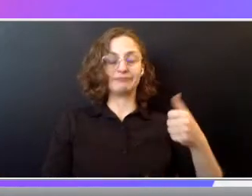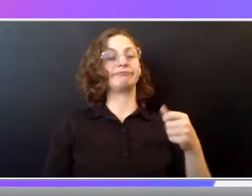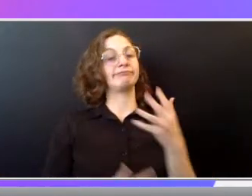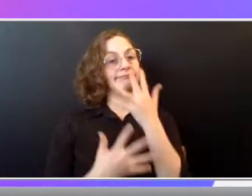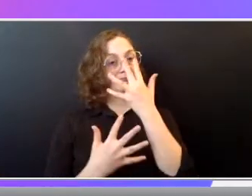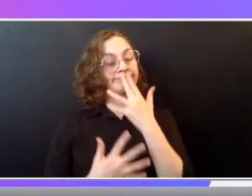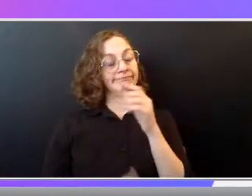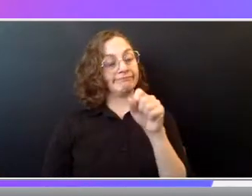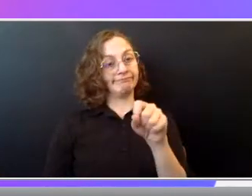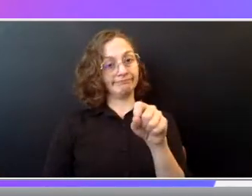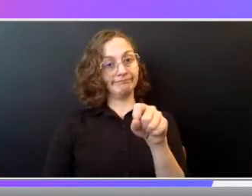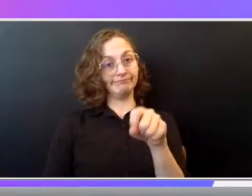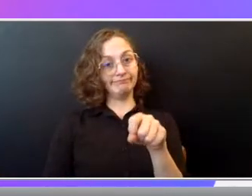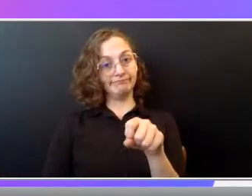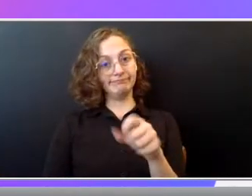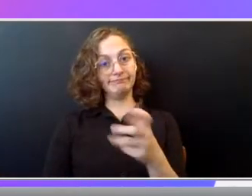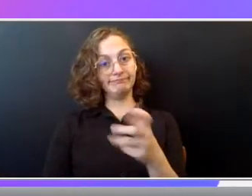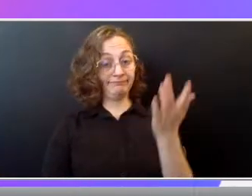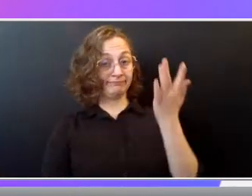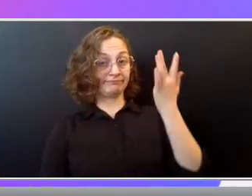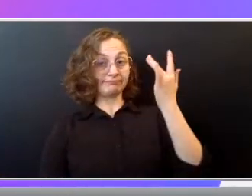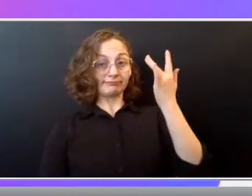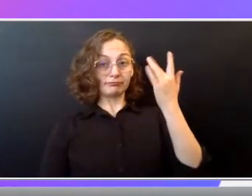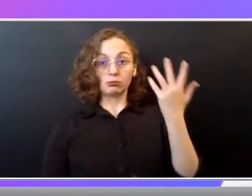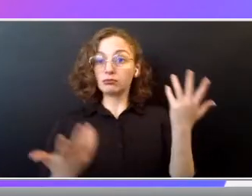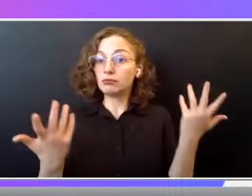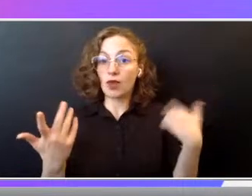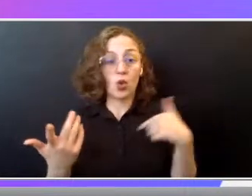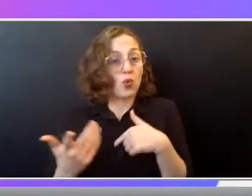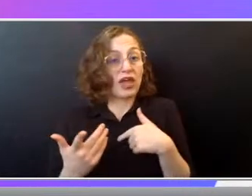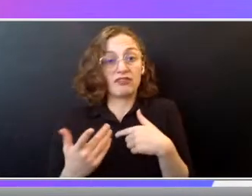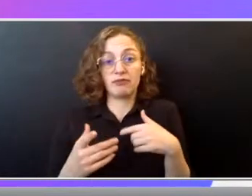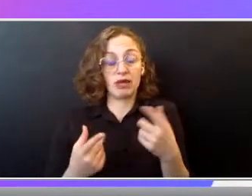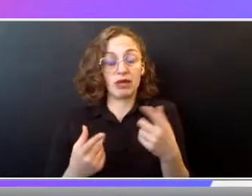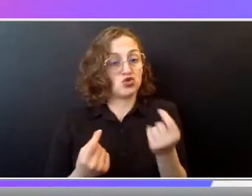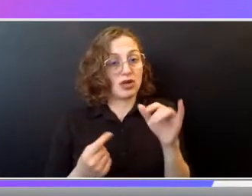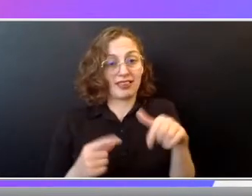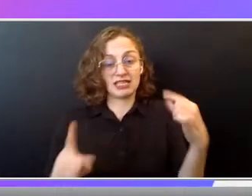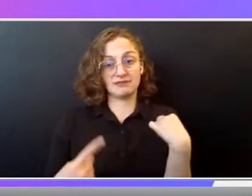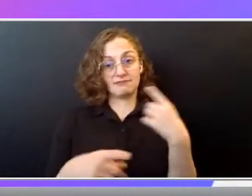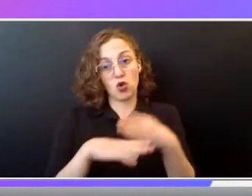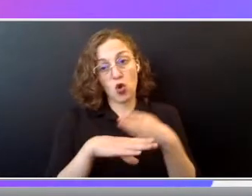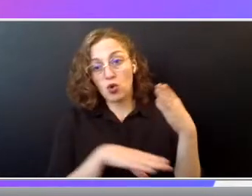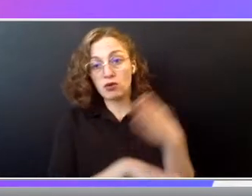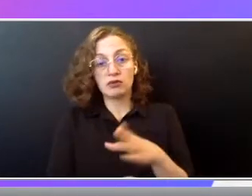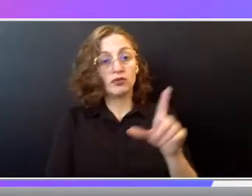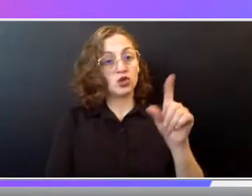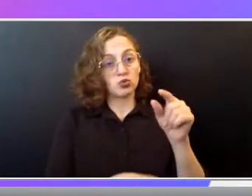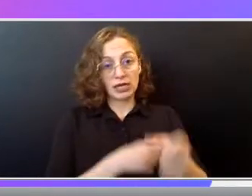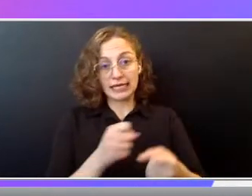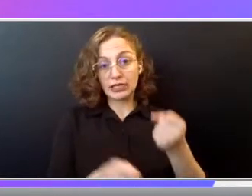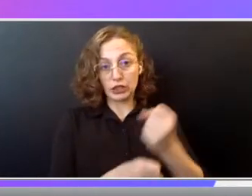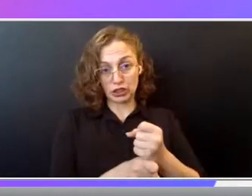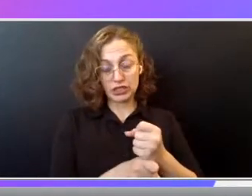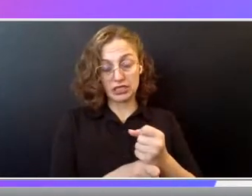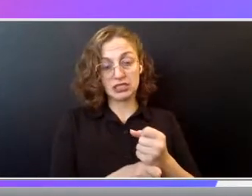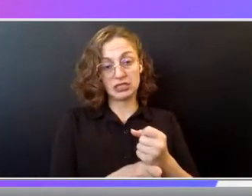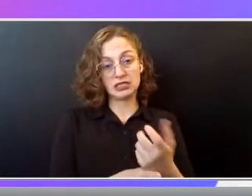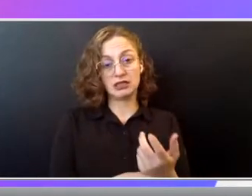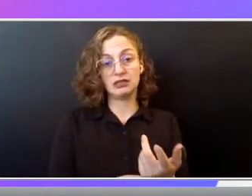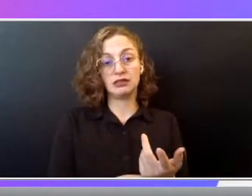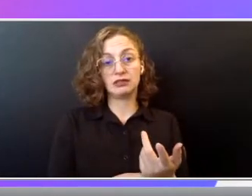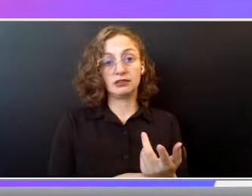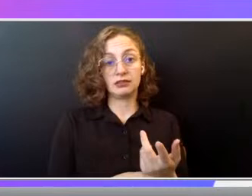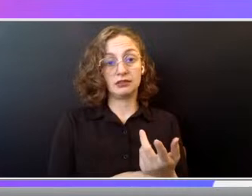haven't, we've been doing this at KU for over 20 years. Right. And as you heard, we have the largest center in